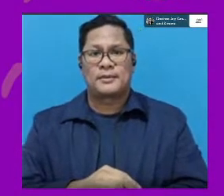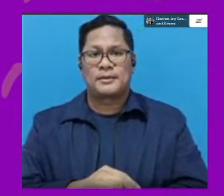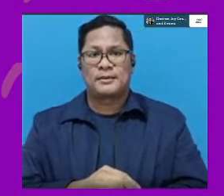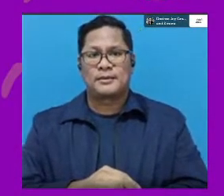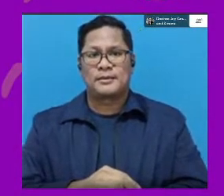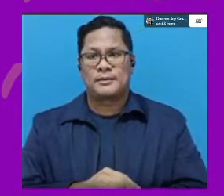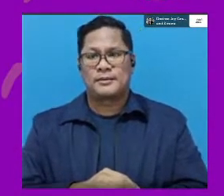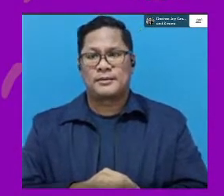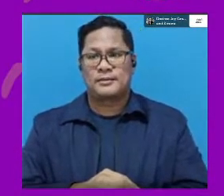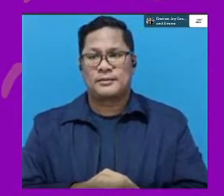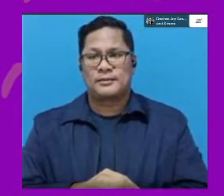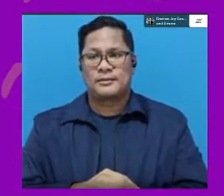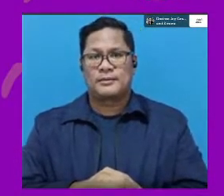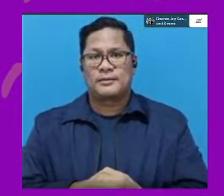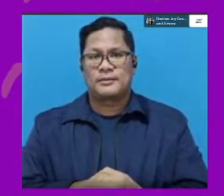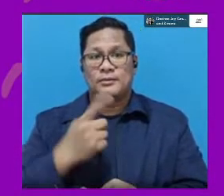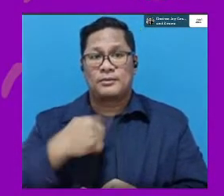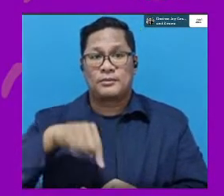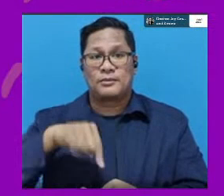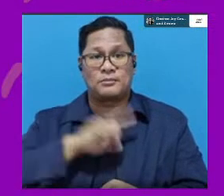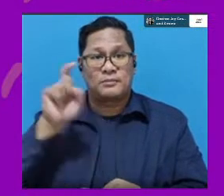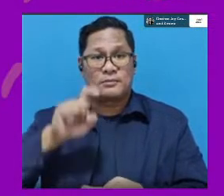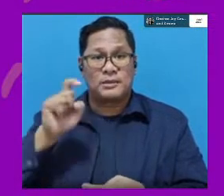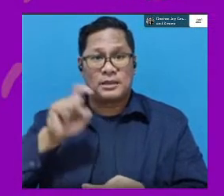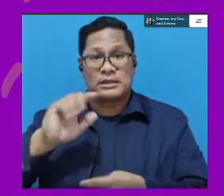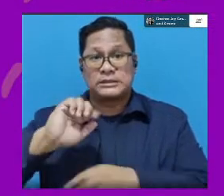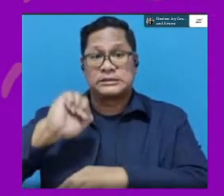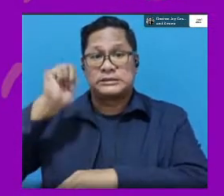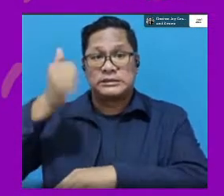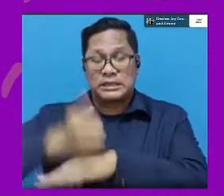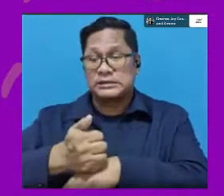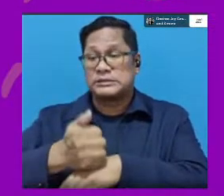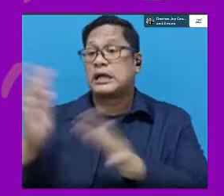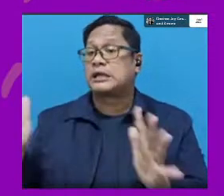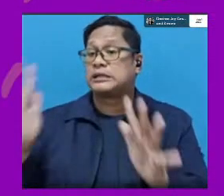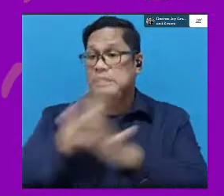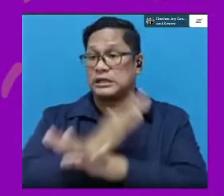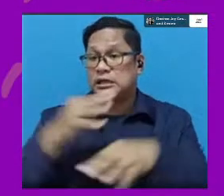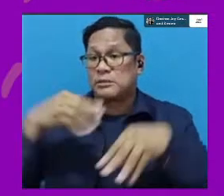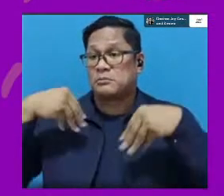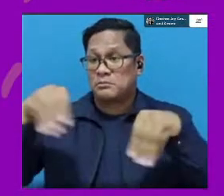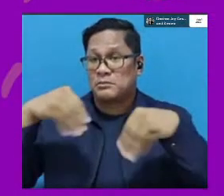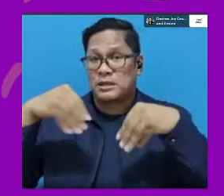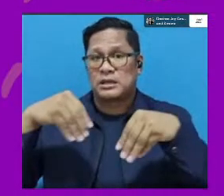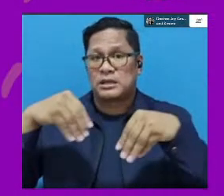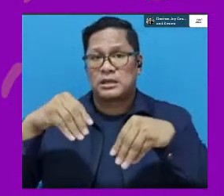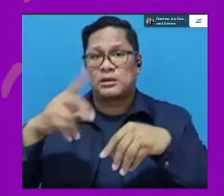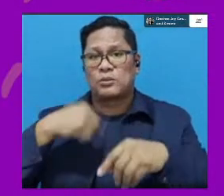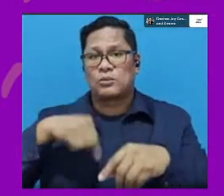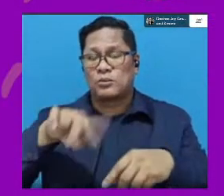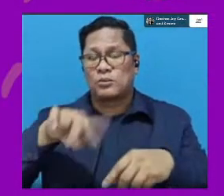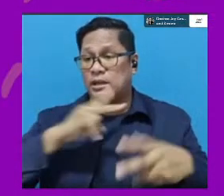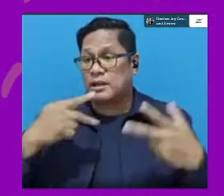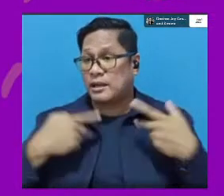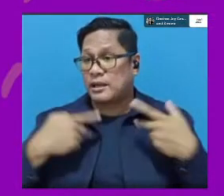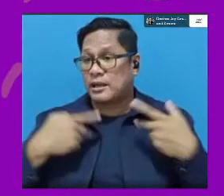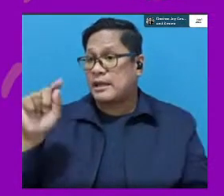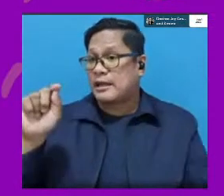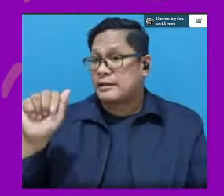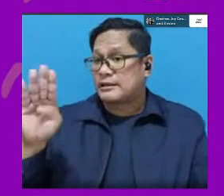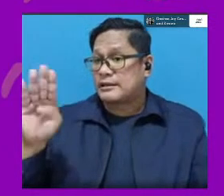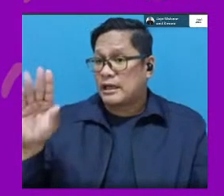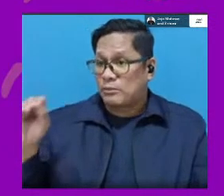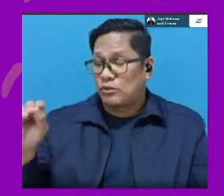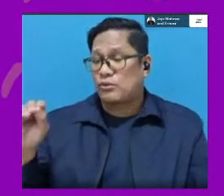we had to establish an alternative market. So we hold the tabo sa Kapitolyo, or the market